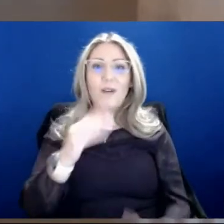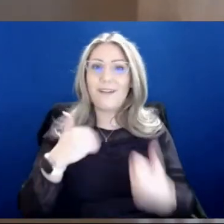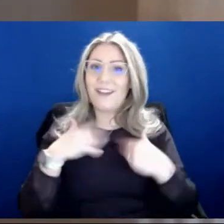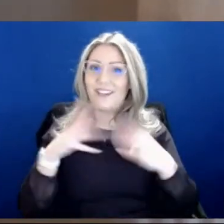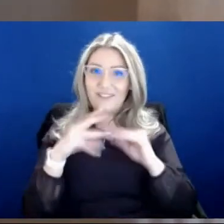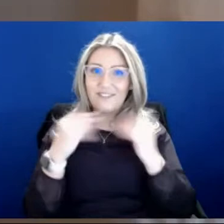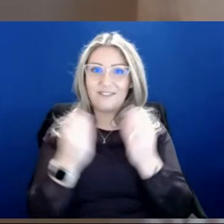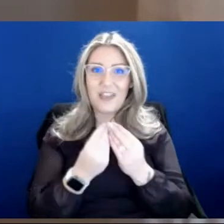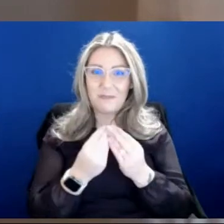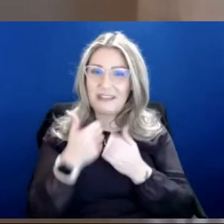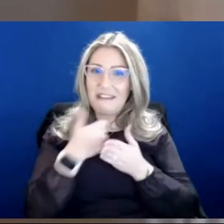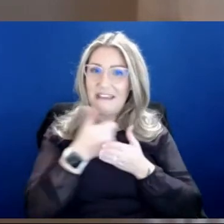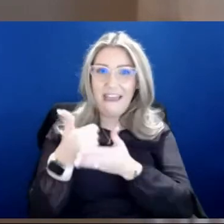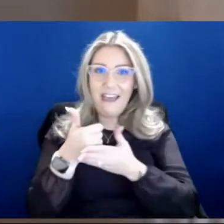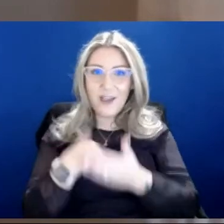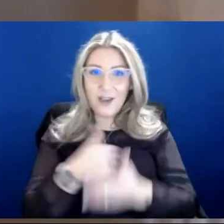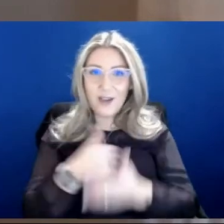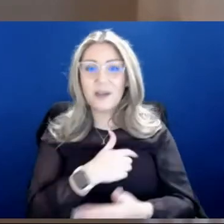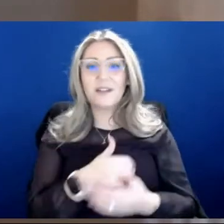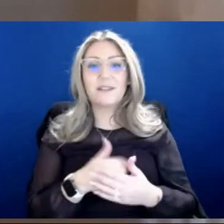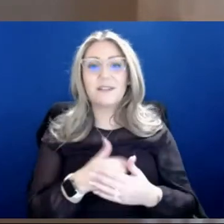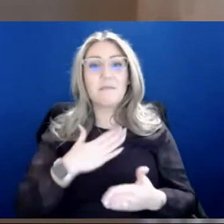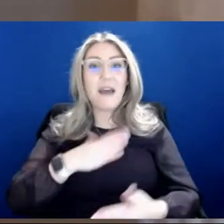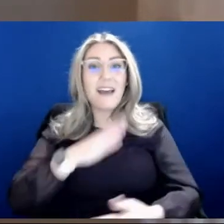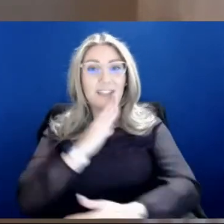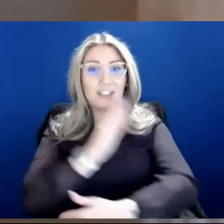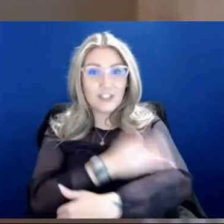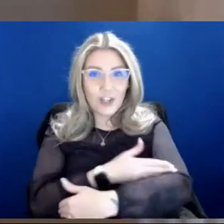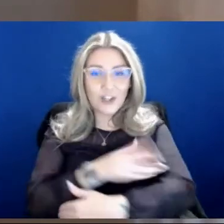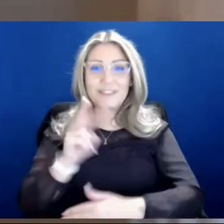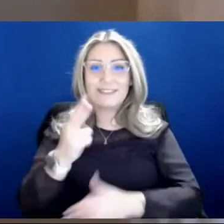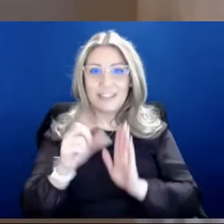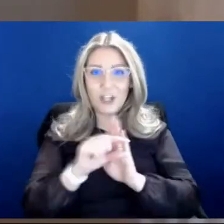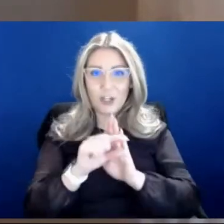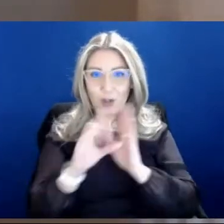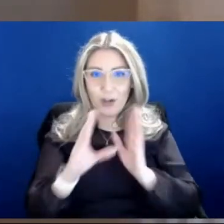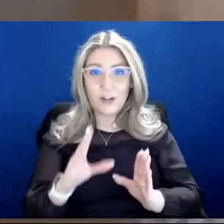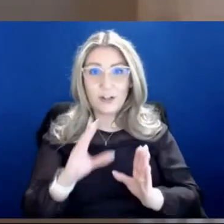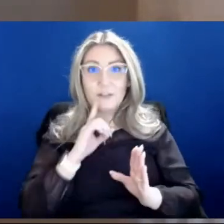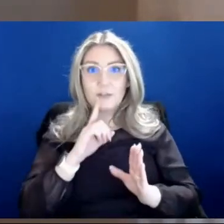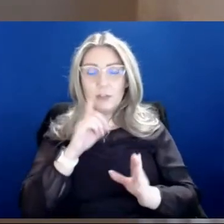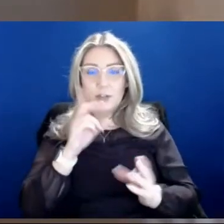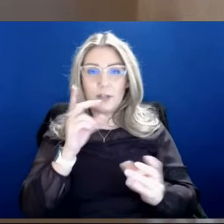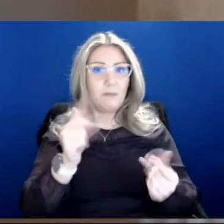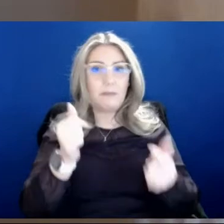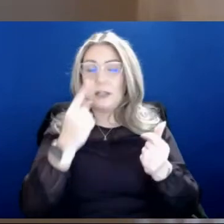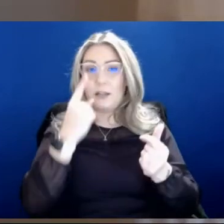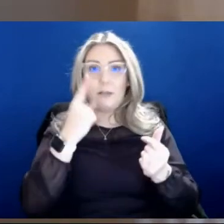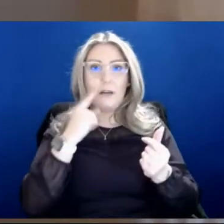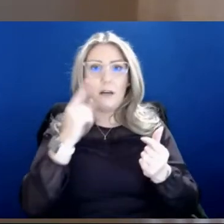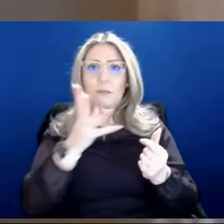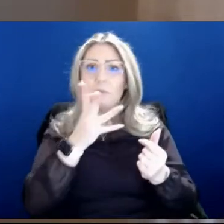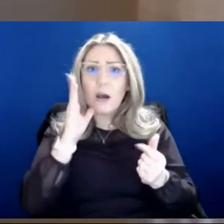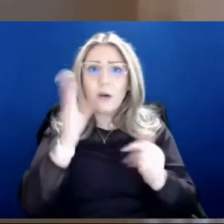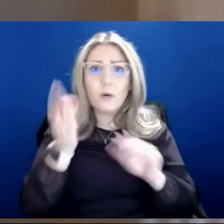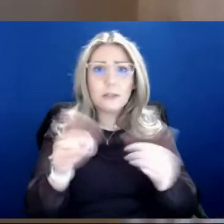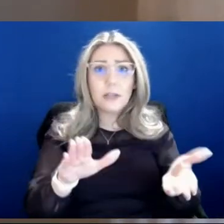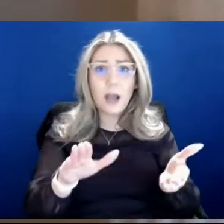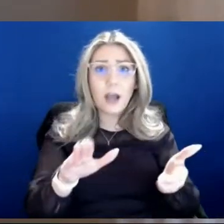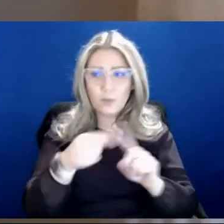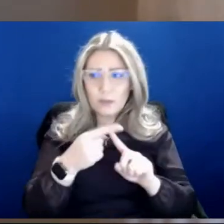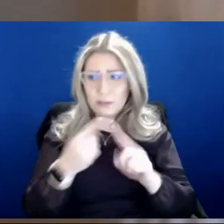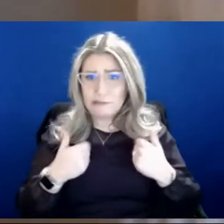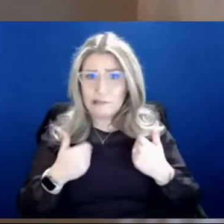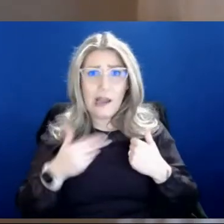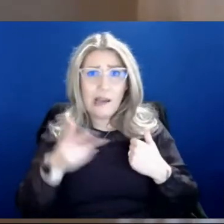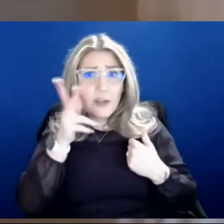to help us. My daughter, who was the second grader, I think immediately thought I was going to die because, when you're little and you